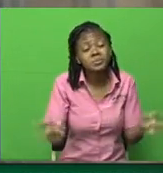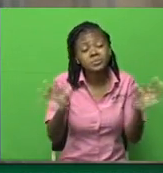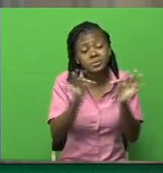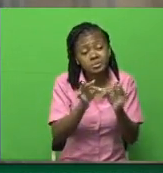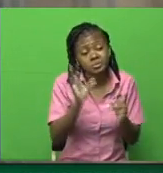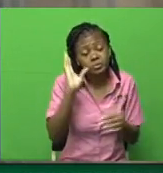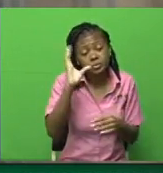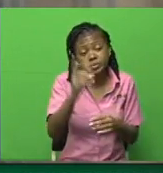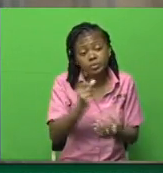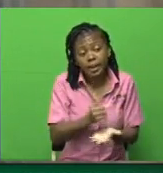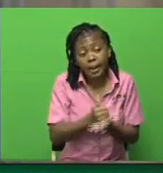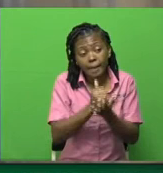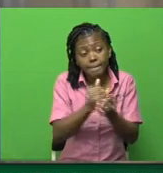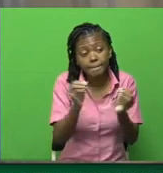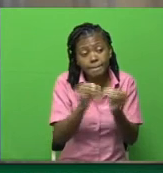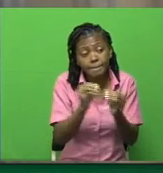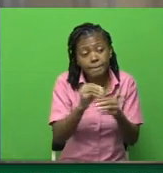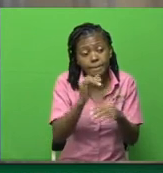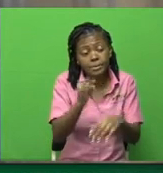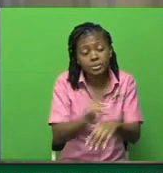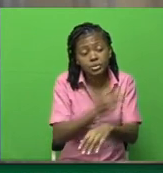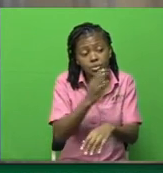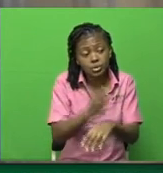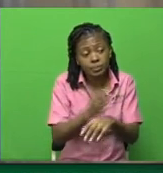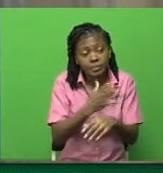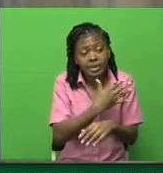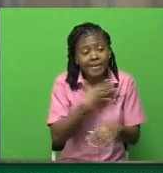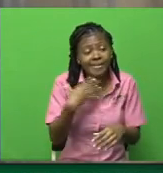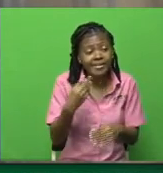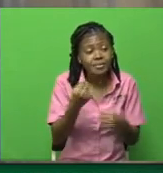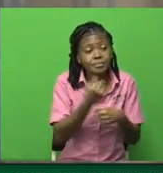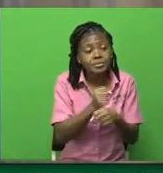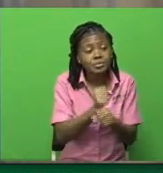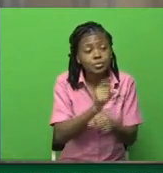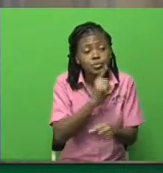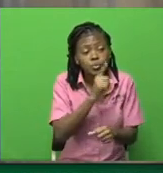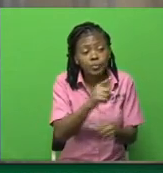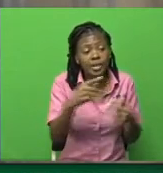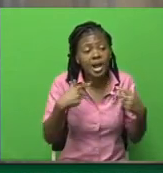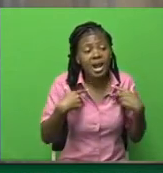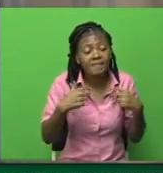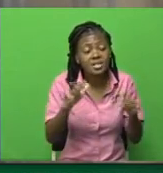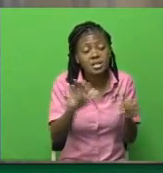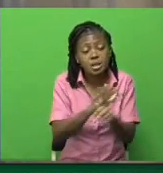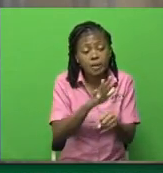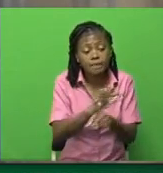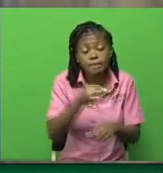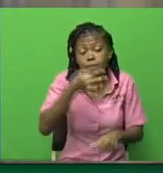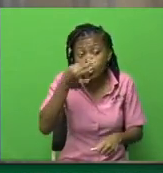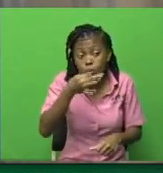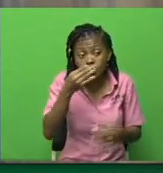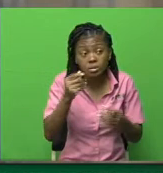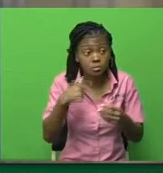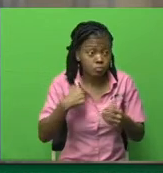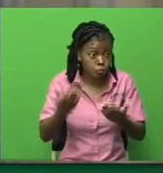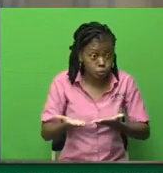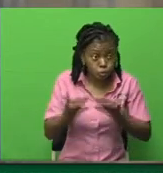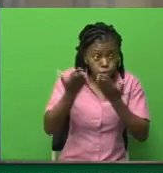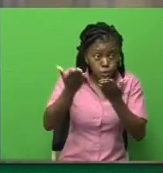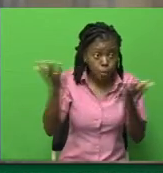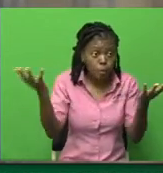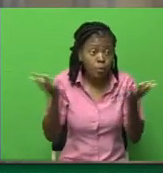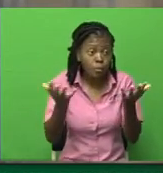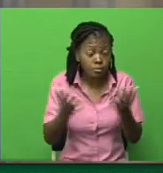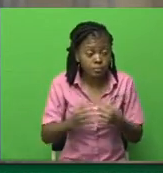creation and help us re-establish food security with proposed initiatives such as created agricultural